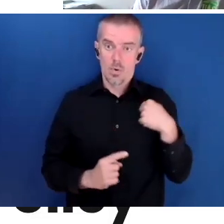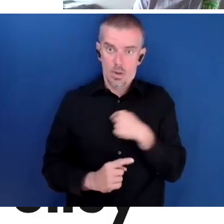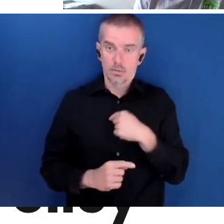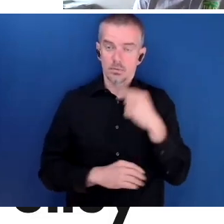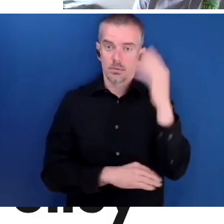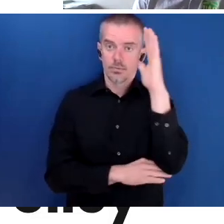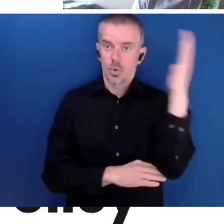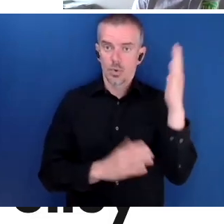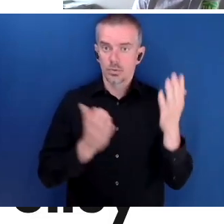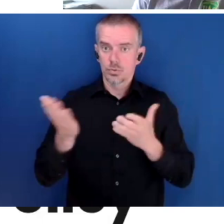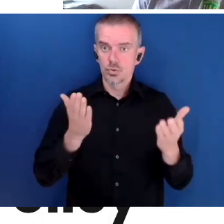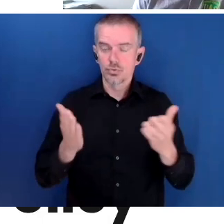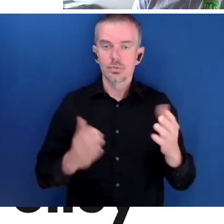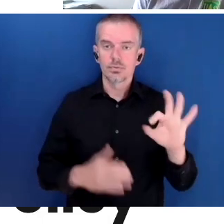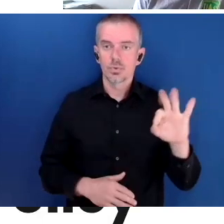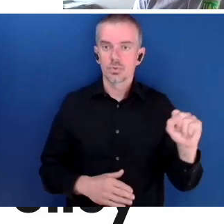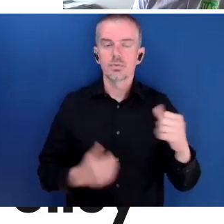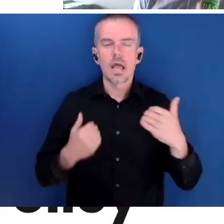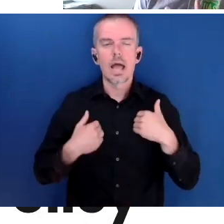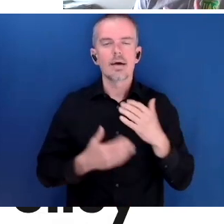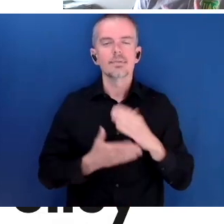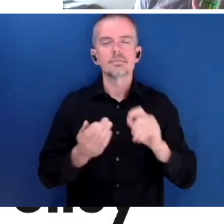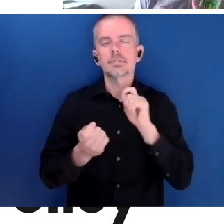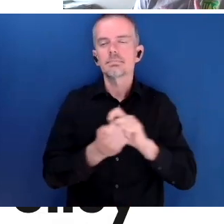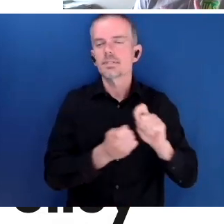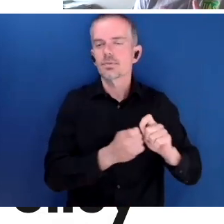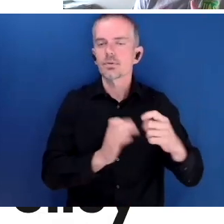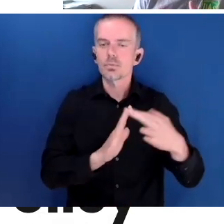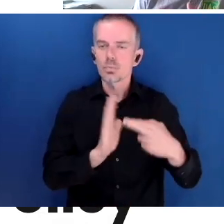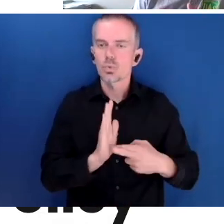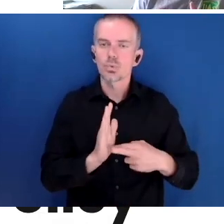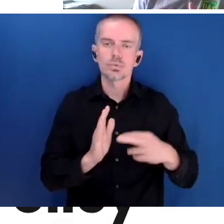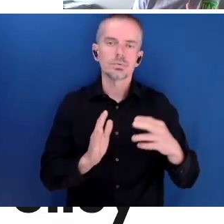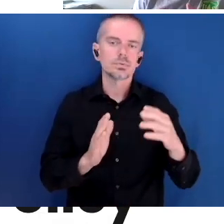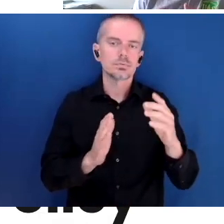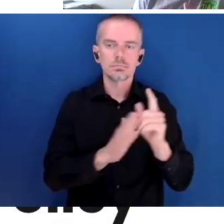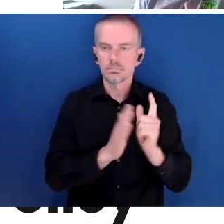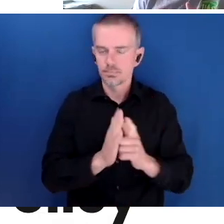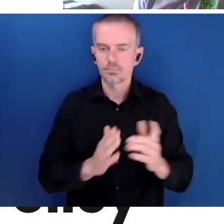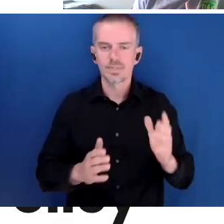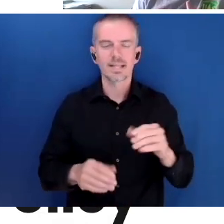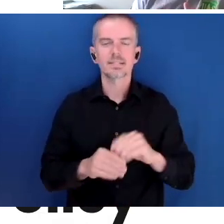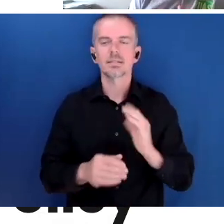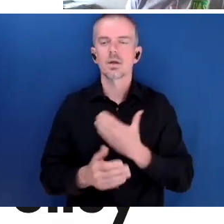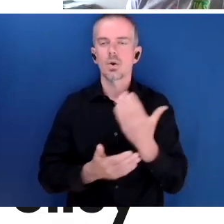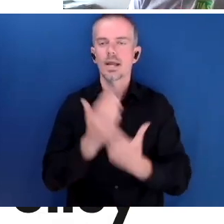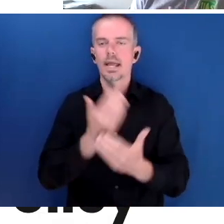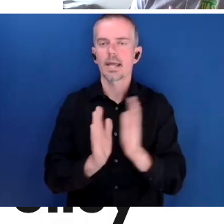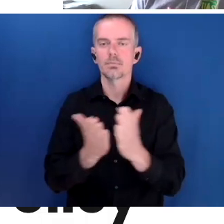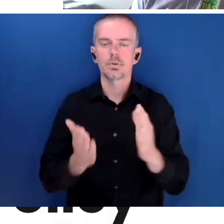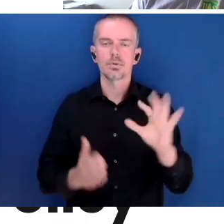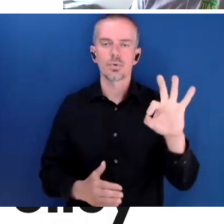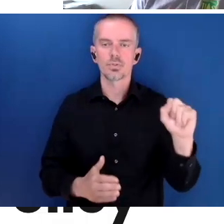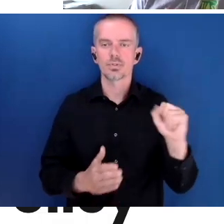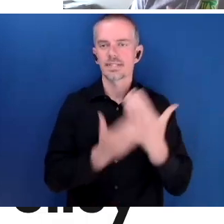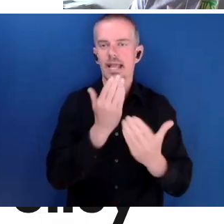the Forest Service ourselves. And so those are often described in our Forest Service handbook and manual. If